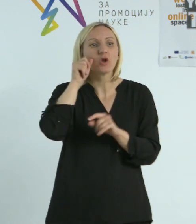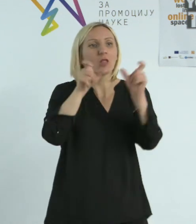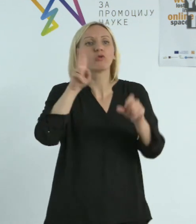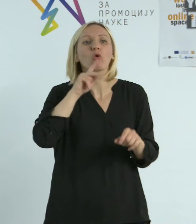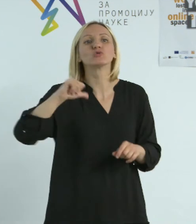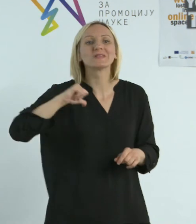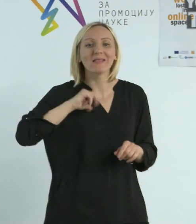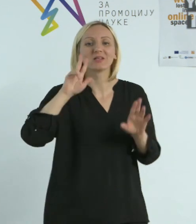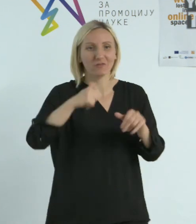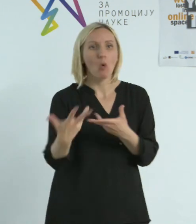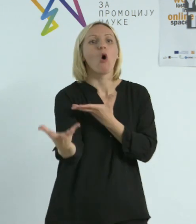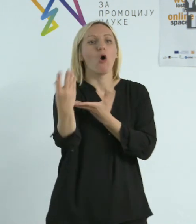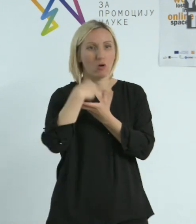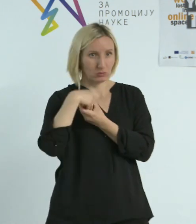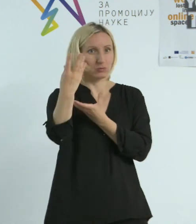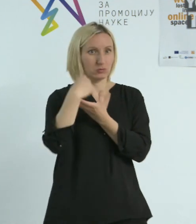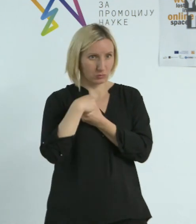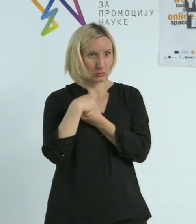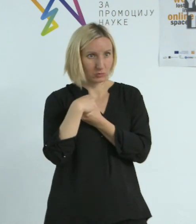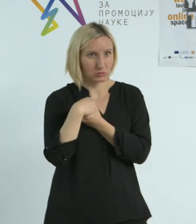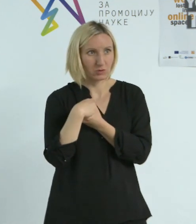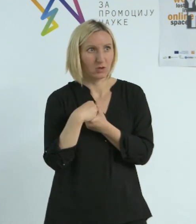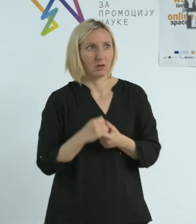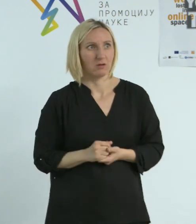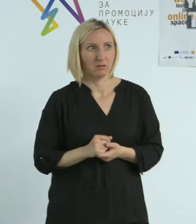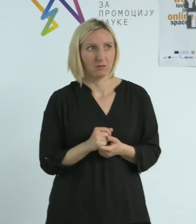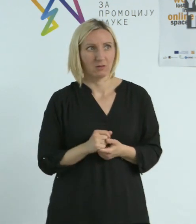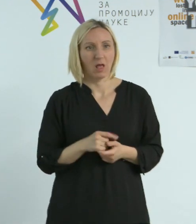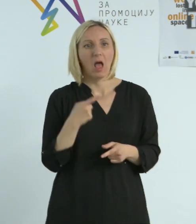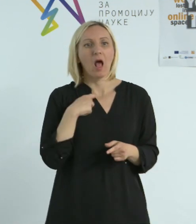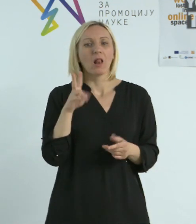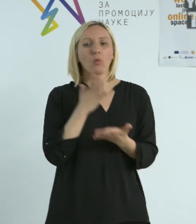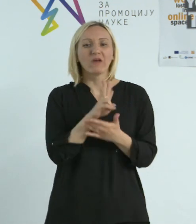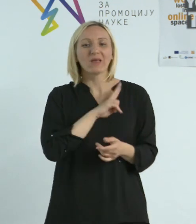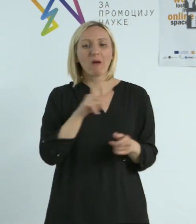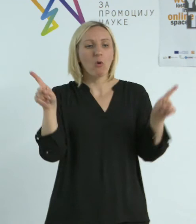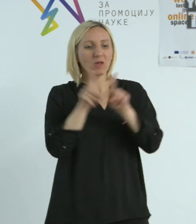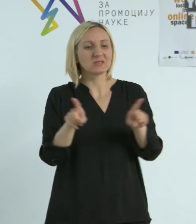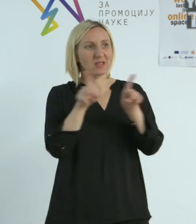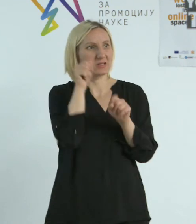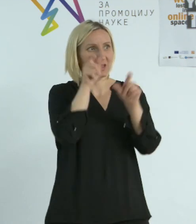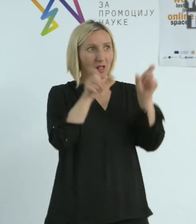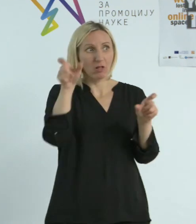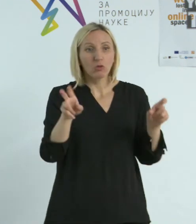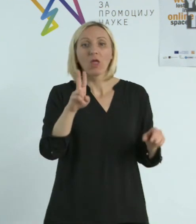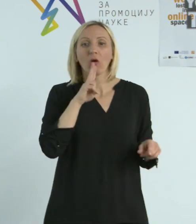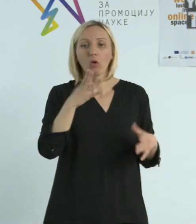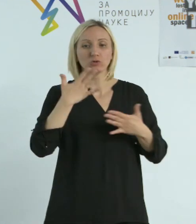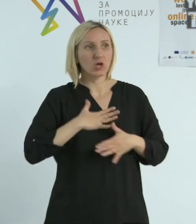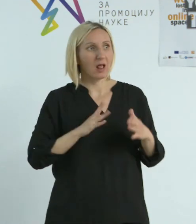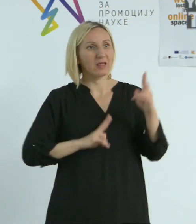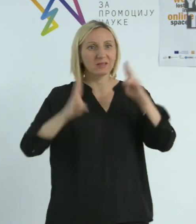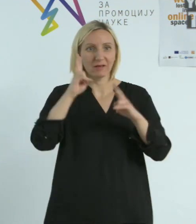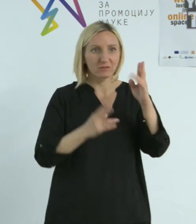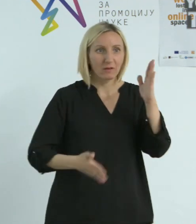inviting people for the workshop and then always having the same young people who always want to learn more and discuss things. But then like going